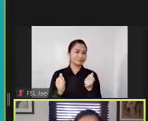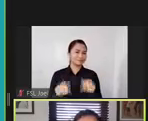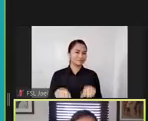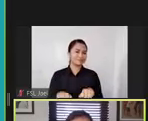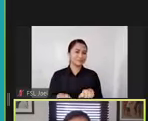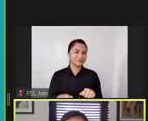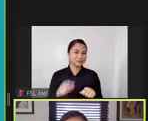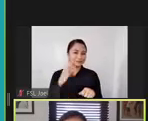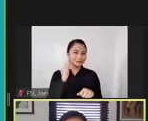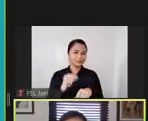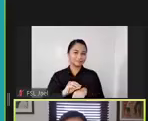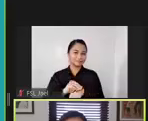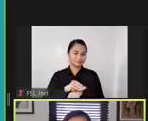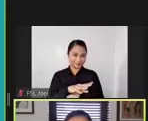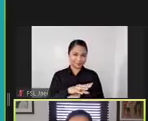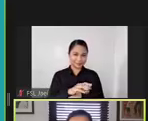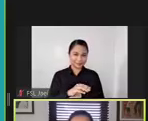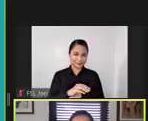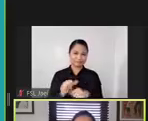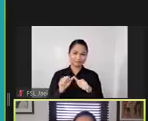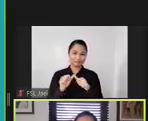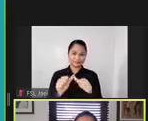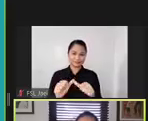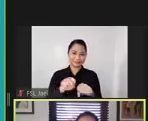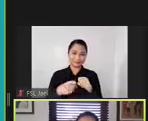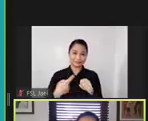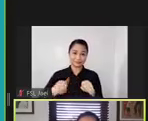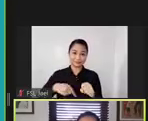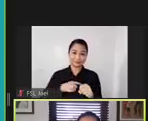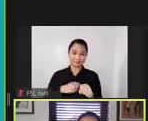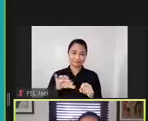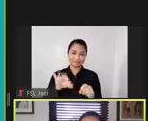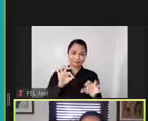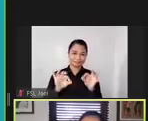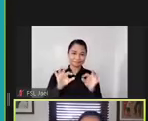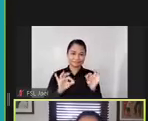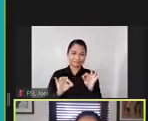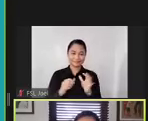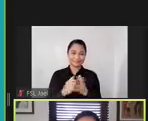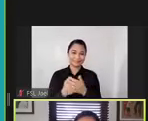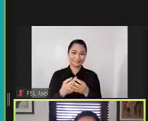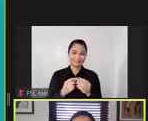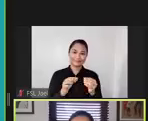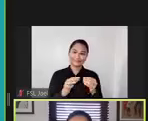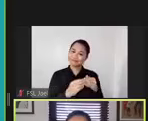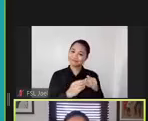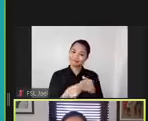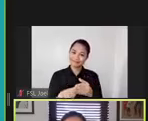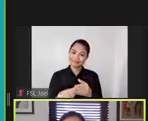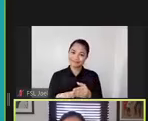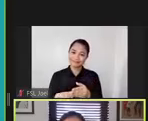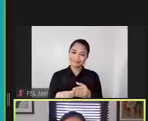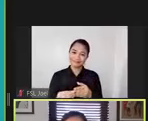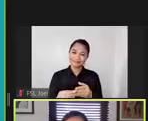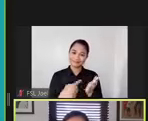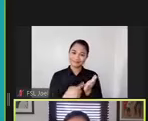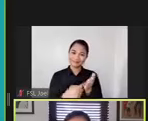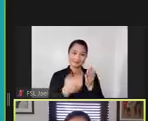of Monaco, the IOC sustainability strategy. So aside from these three spheres, it